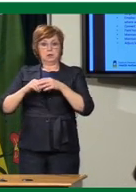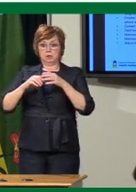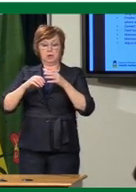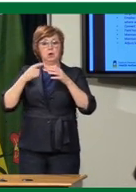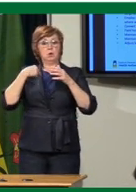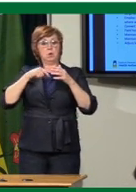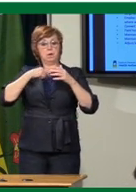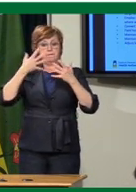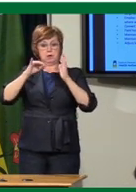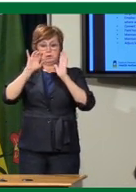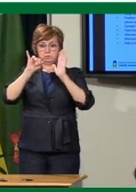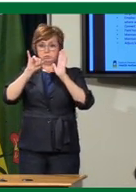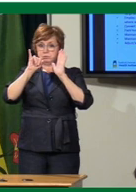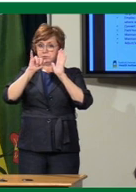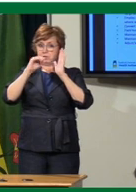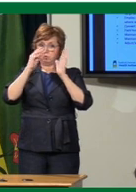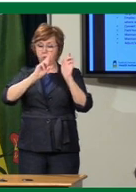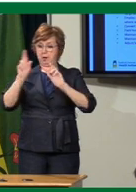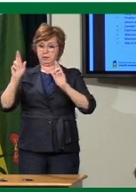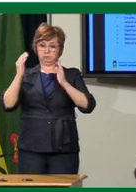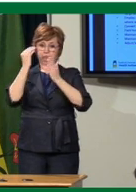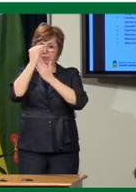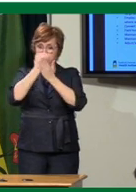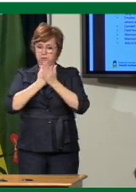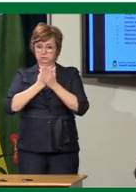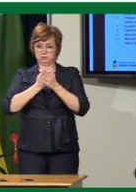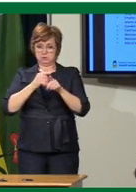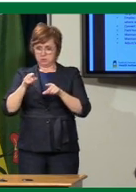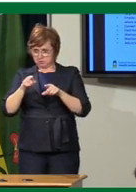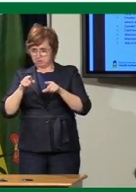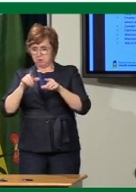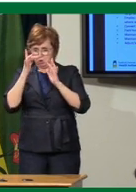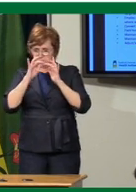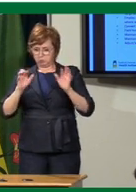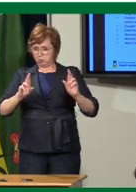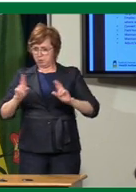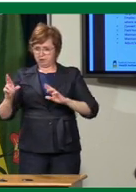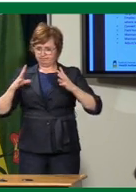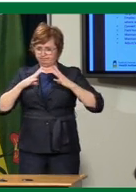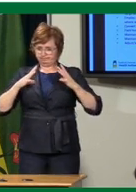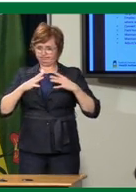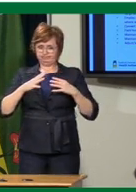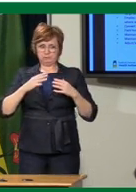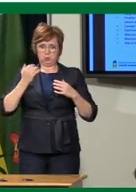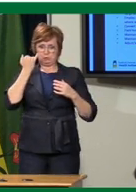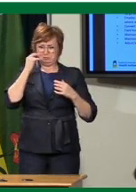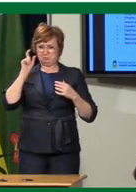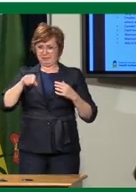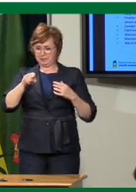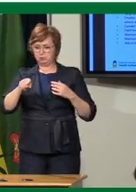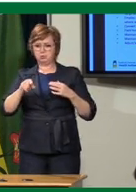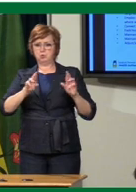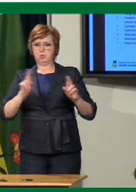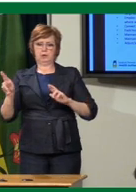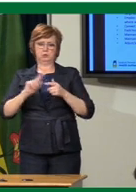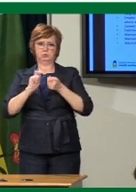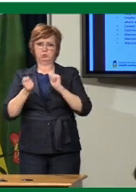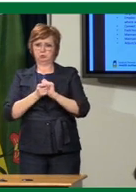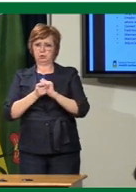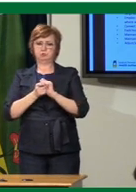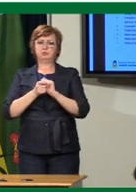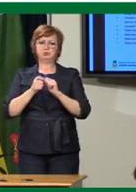where required. I'll speak to that a bit more coming up. We also have field hospitals, the ability for them to